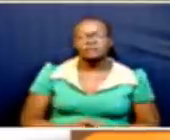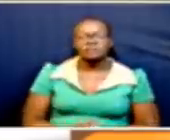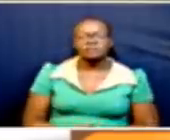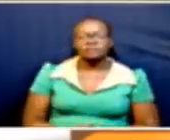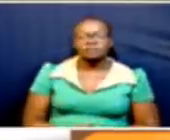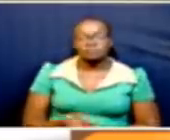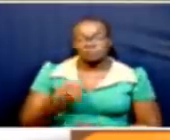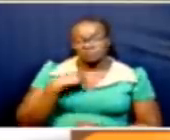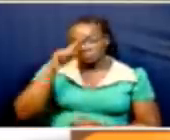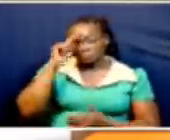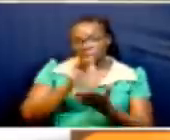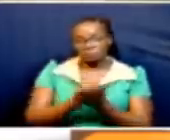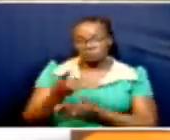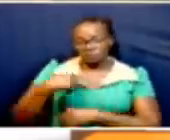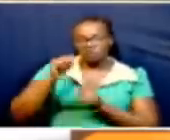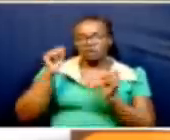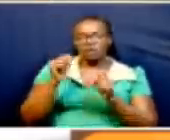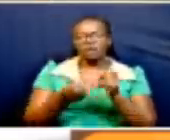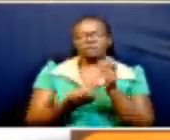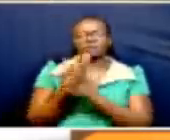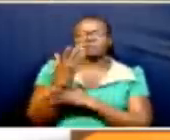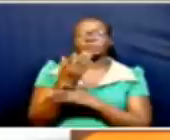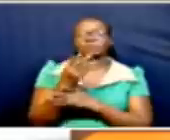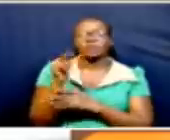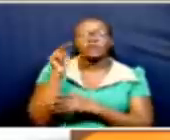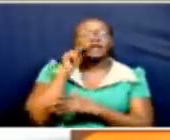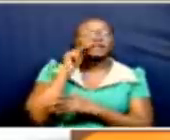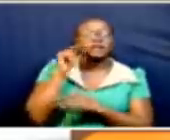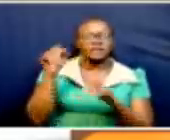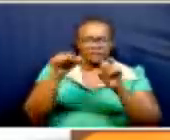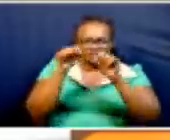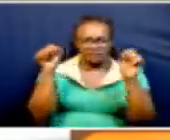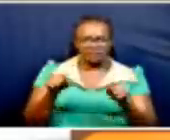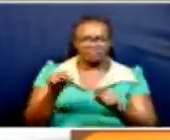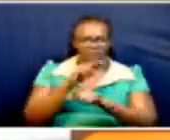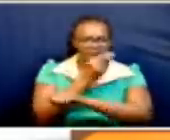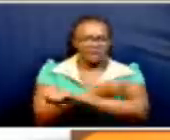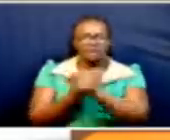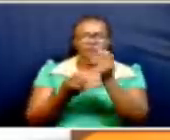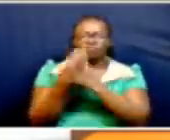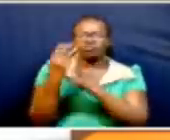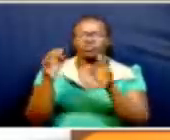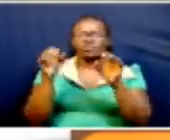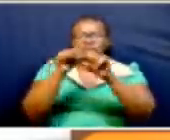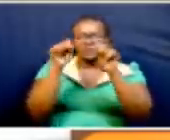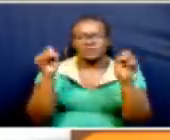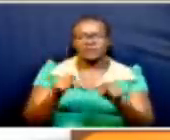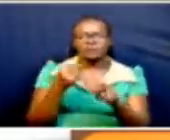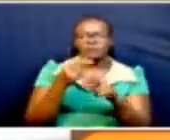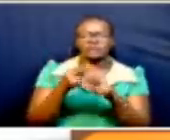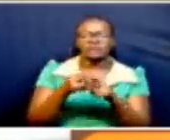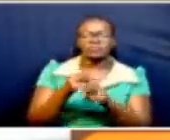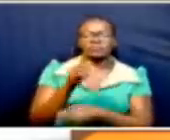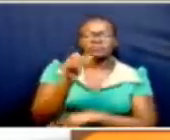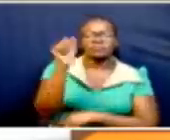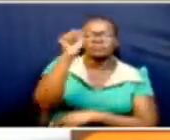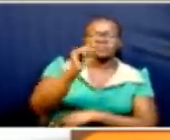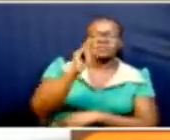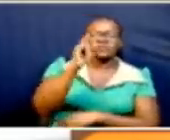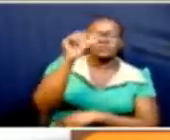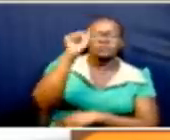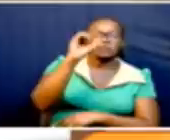we can develop the Nigeria. There's a system the Nigeria is using. It's called the seizure system,